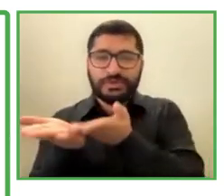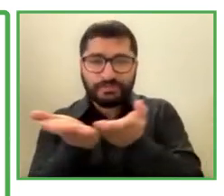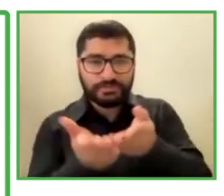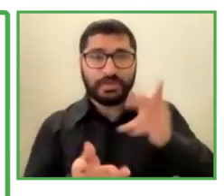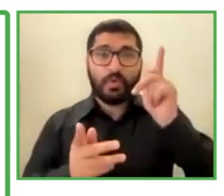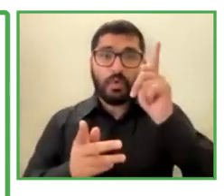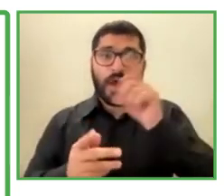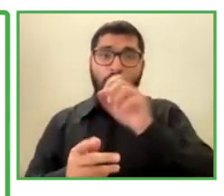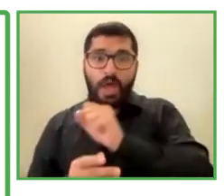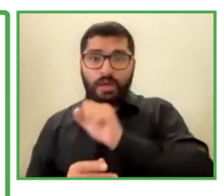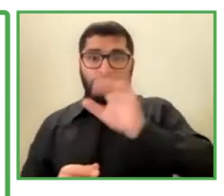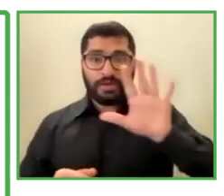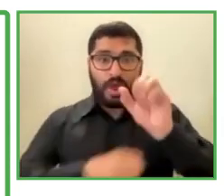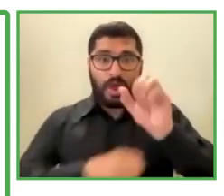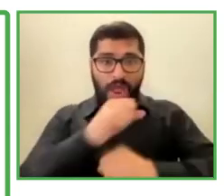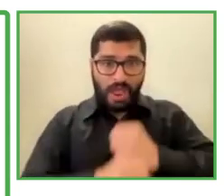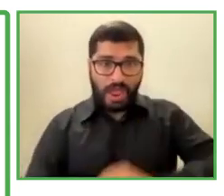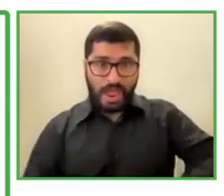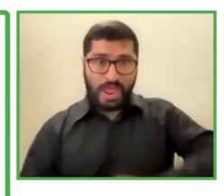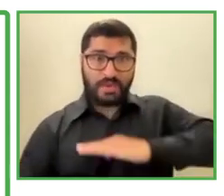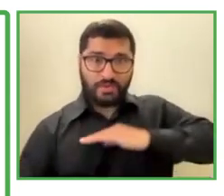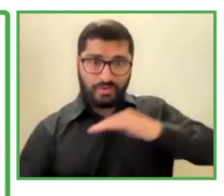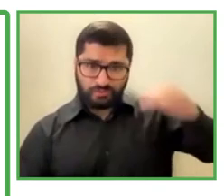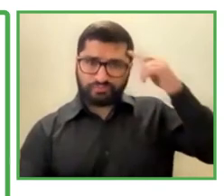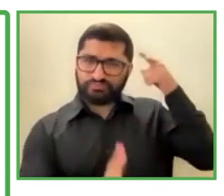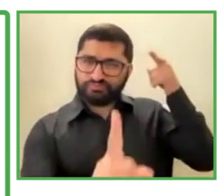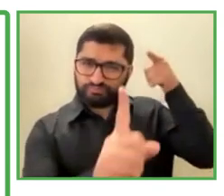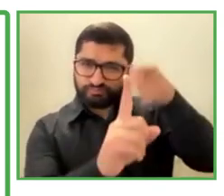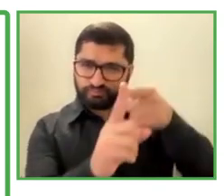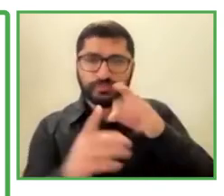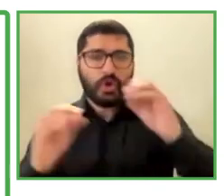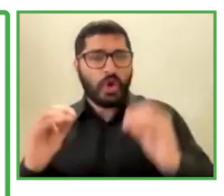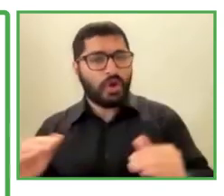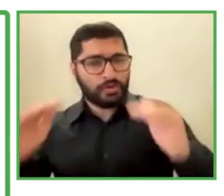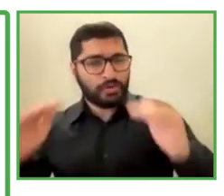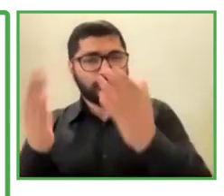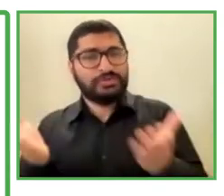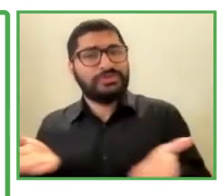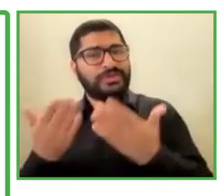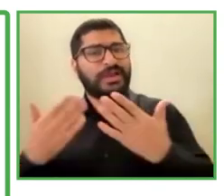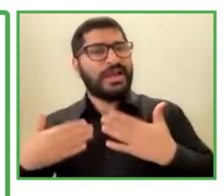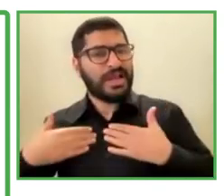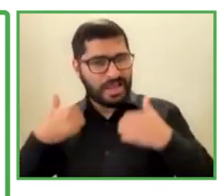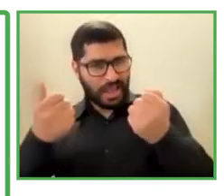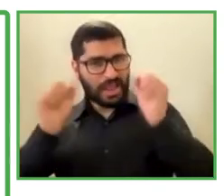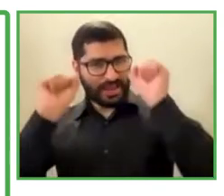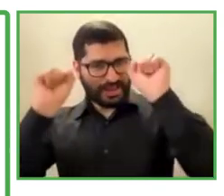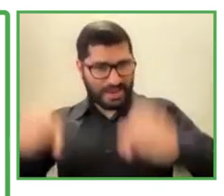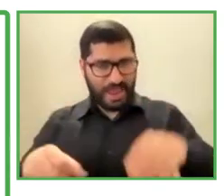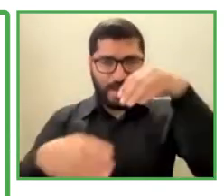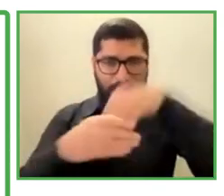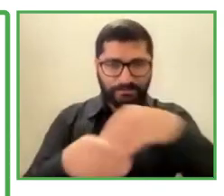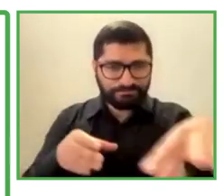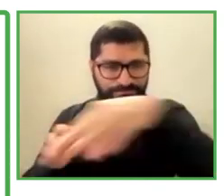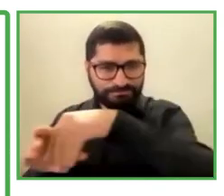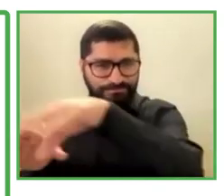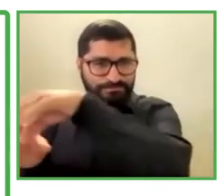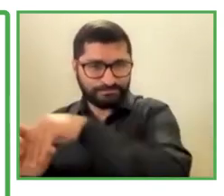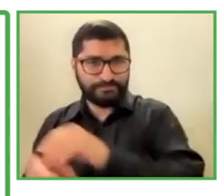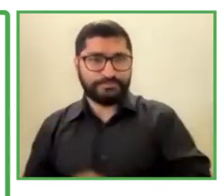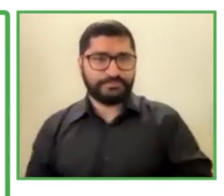65 years old. And as a main objective, what we want to do is to be able to participate in